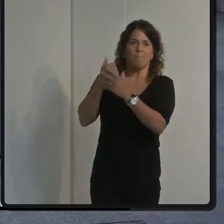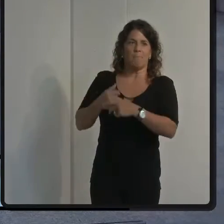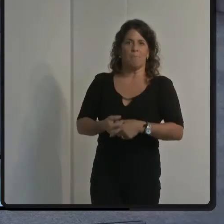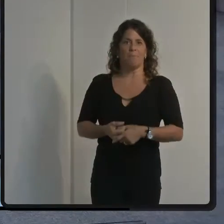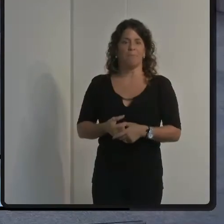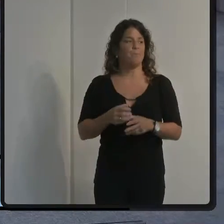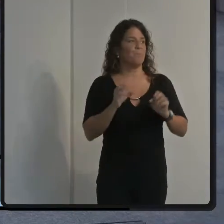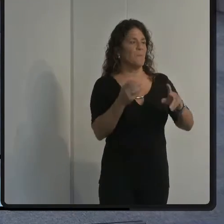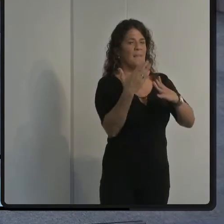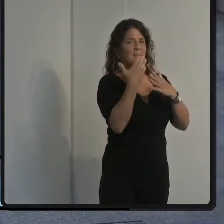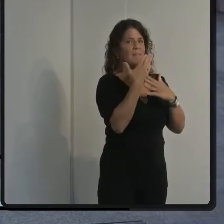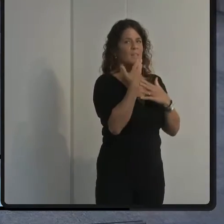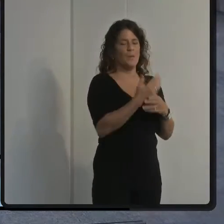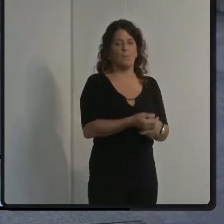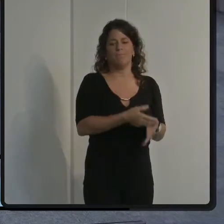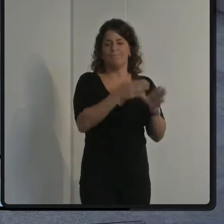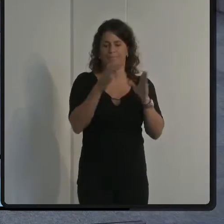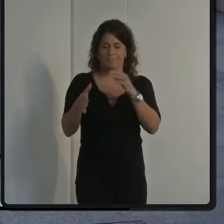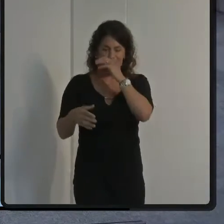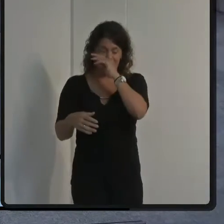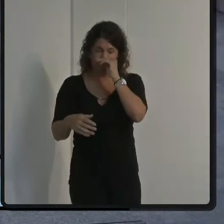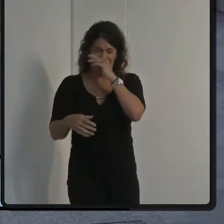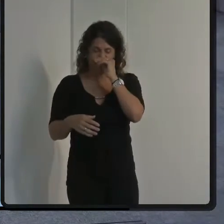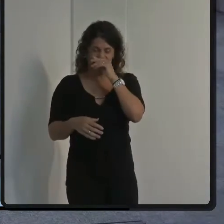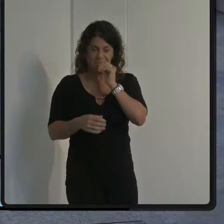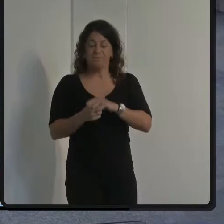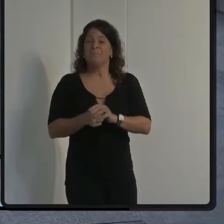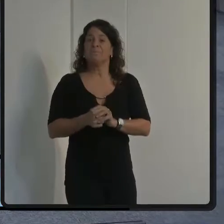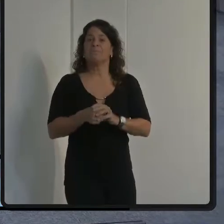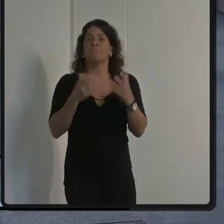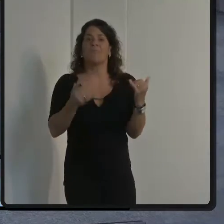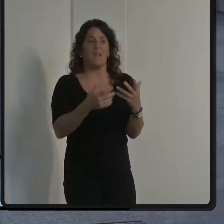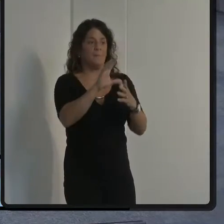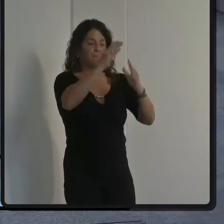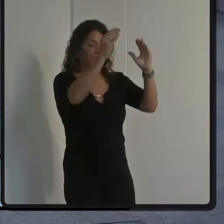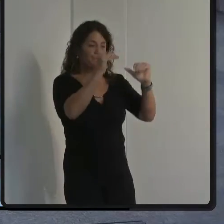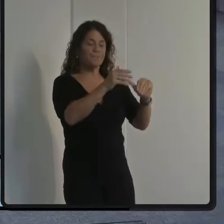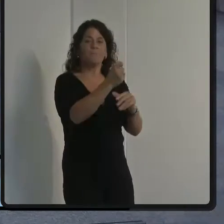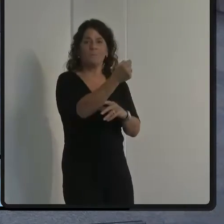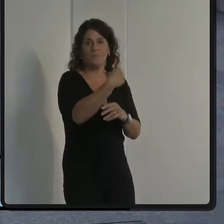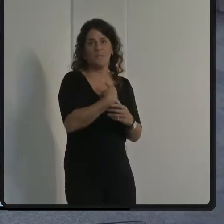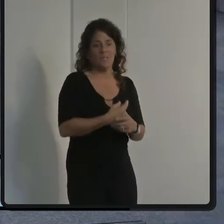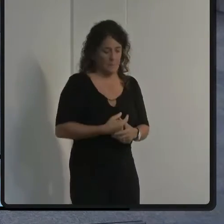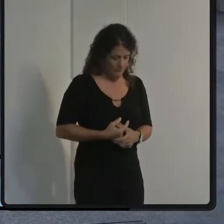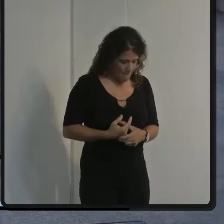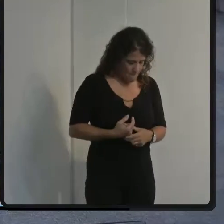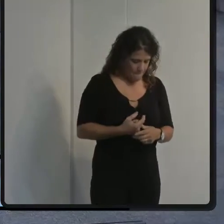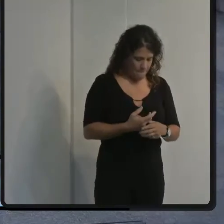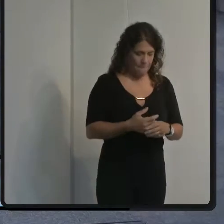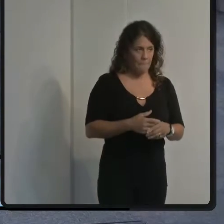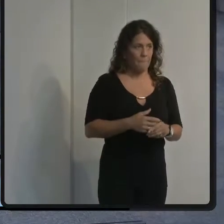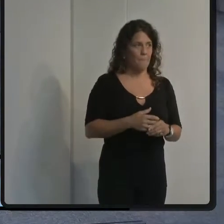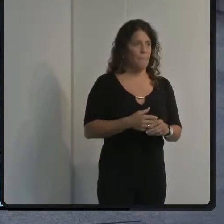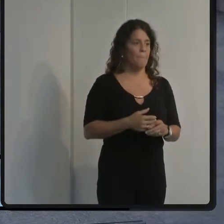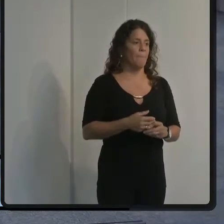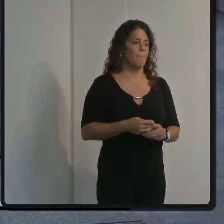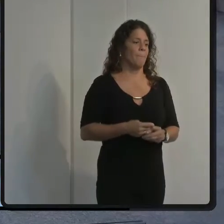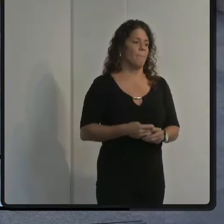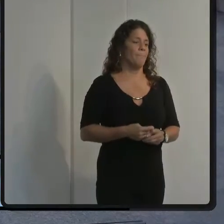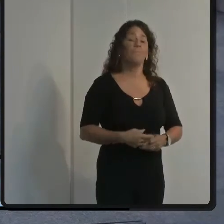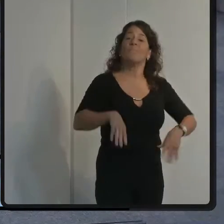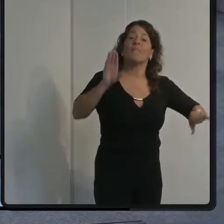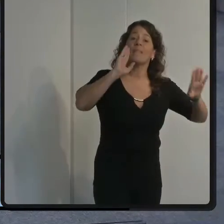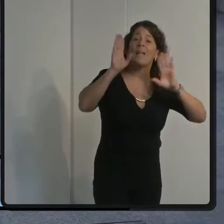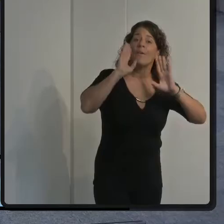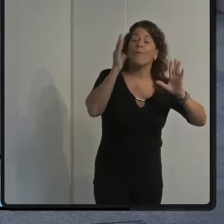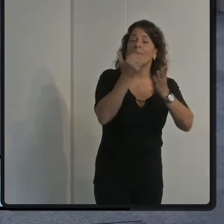Thank you, Mr. Welsh. Thank you. Next up, we're going to Raisa Georgie with San Ynez Valley Star. Hi,